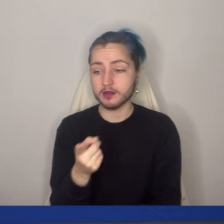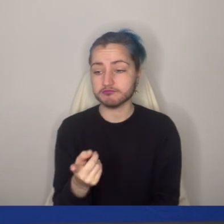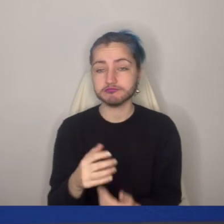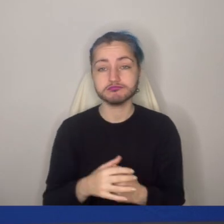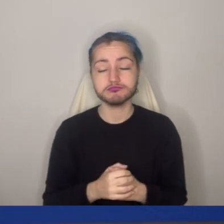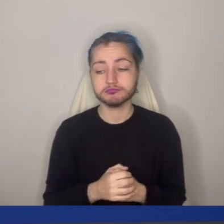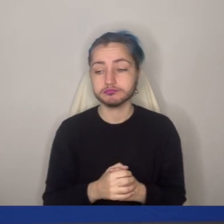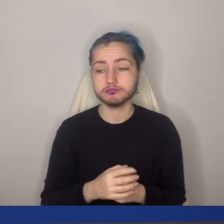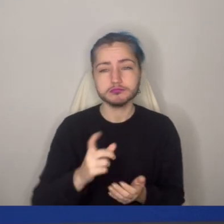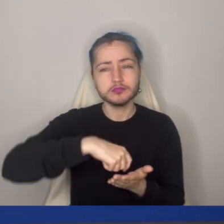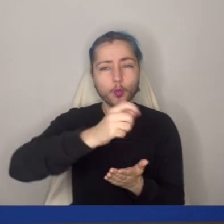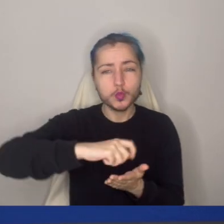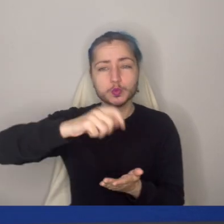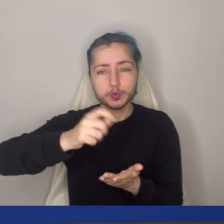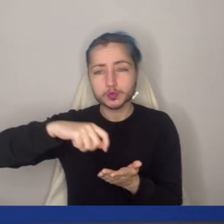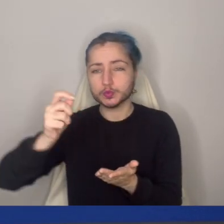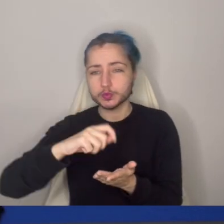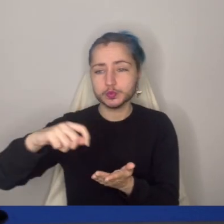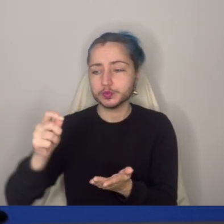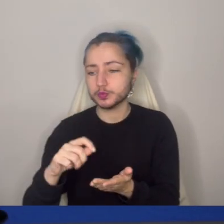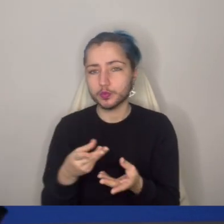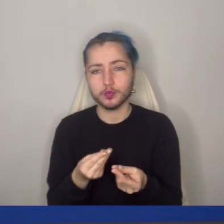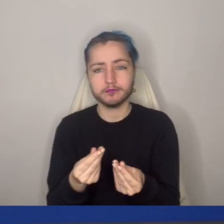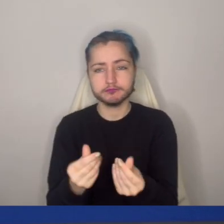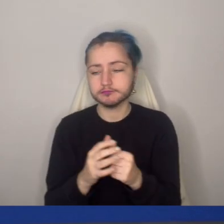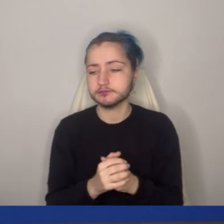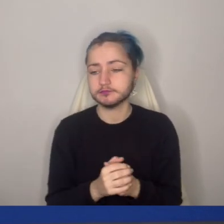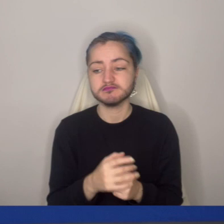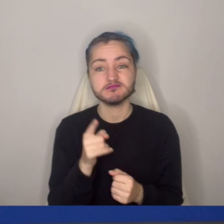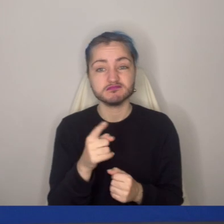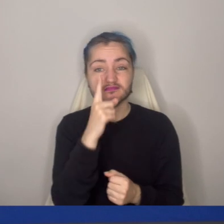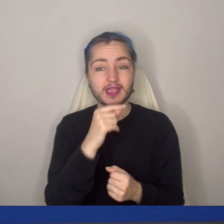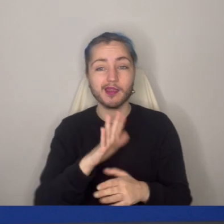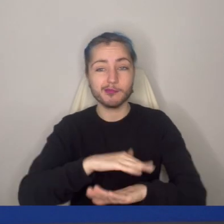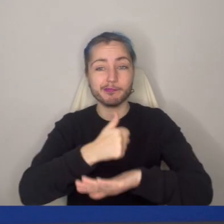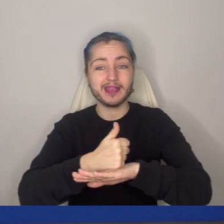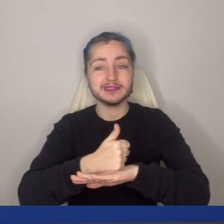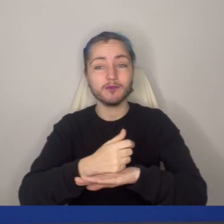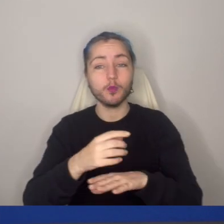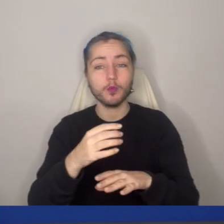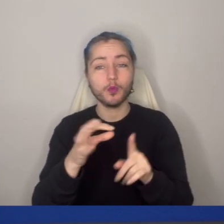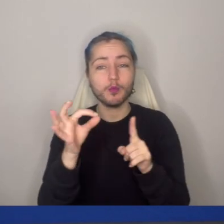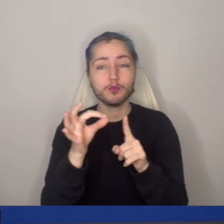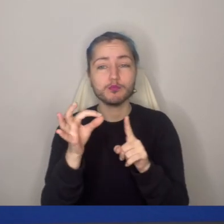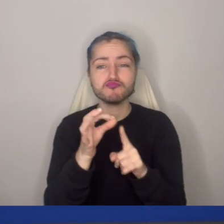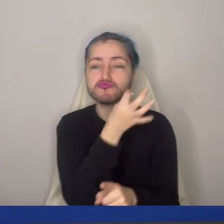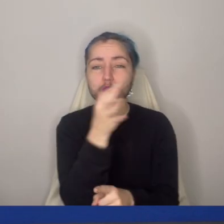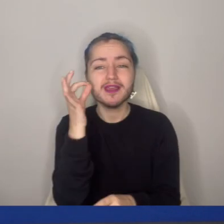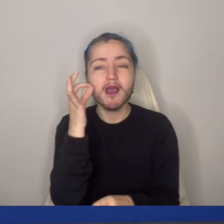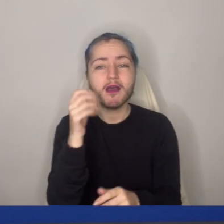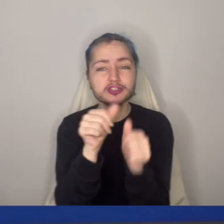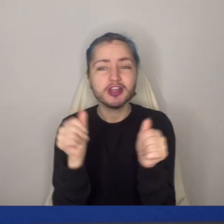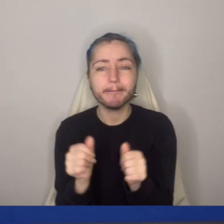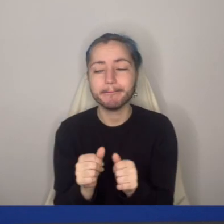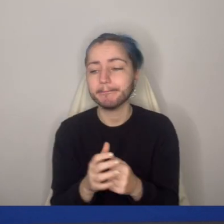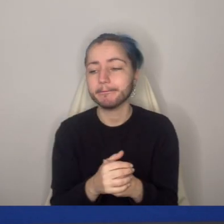flow like this. And that can be the basis of your protea, just so you know what shape you want